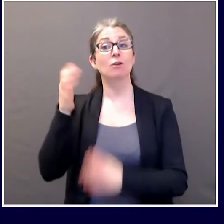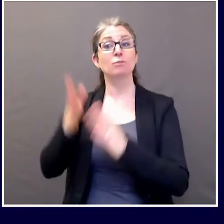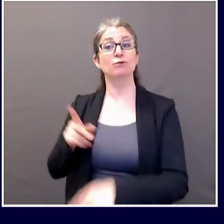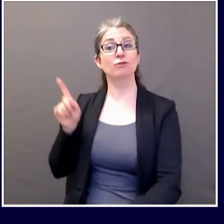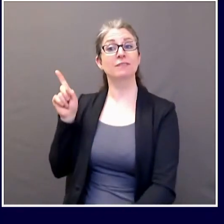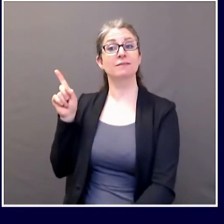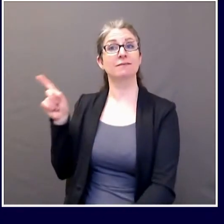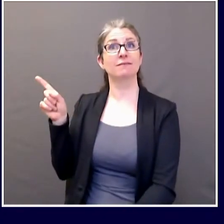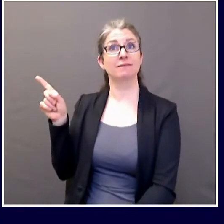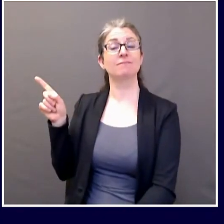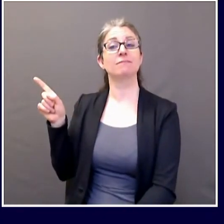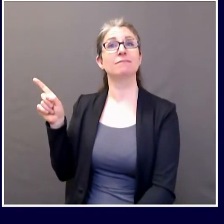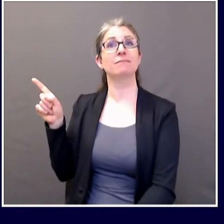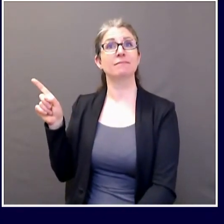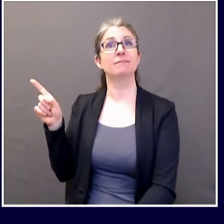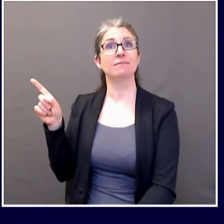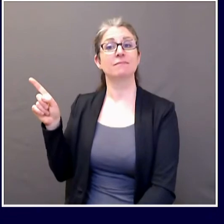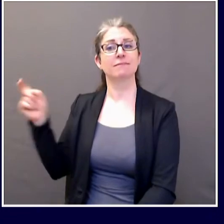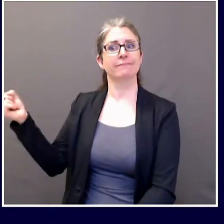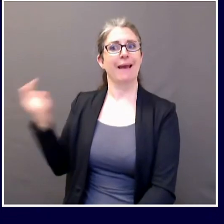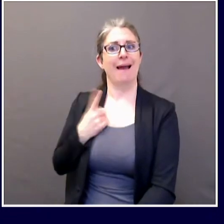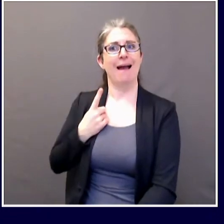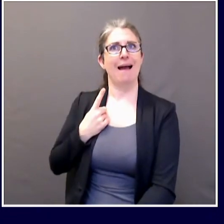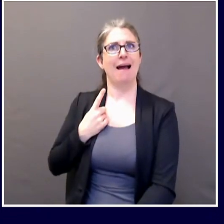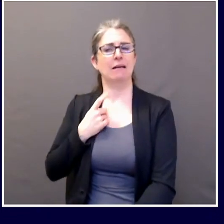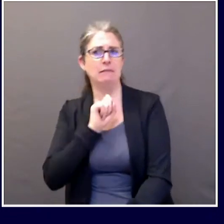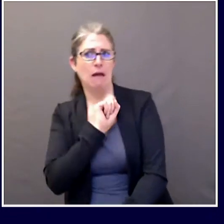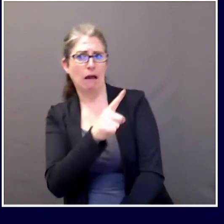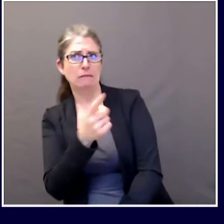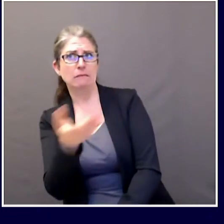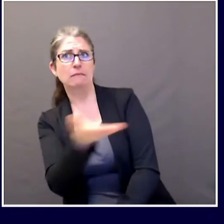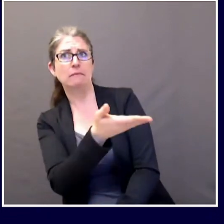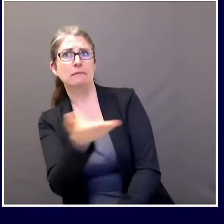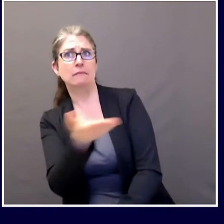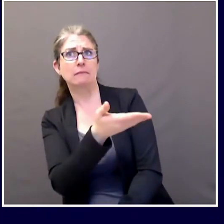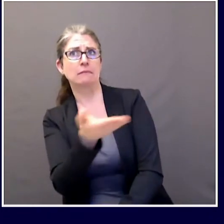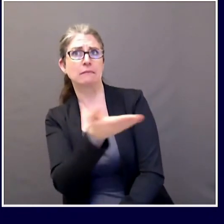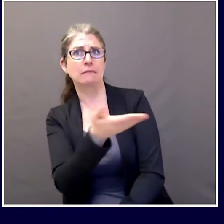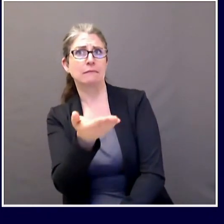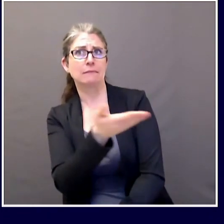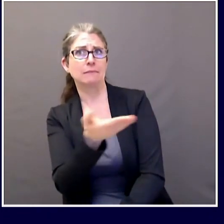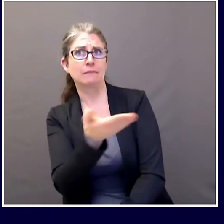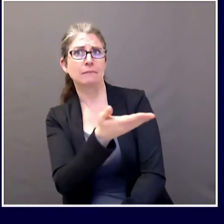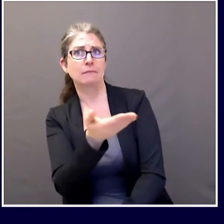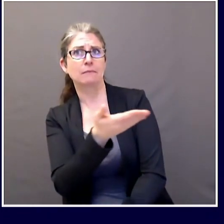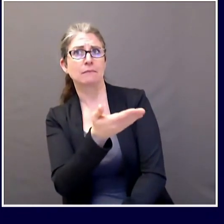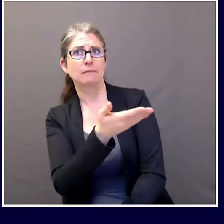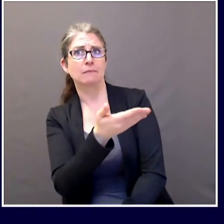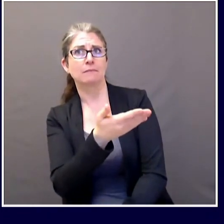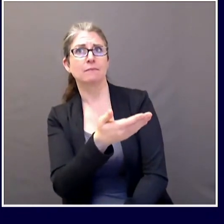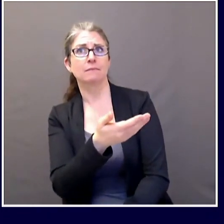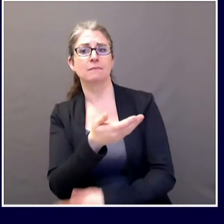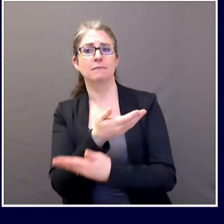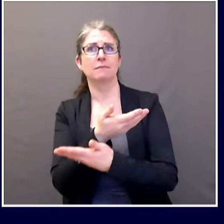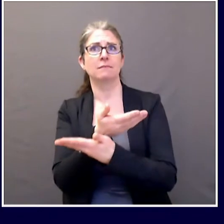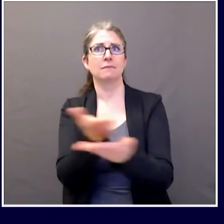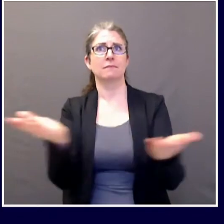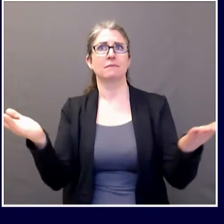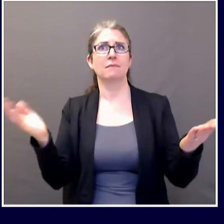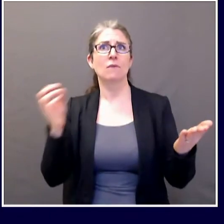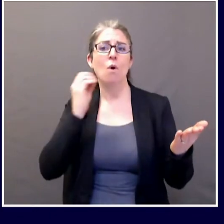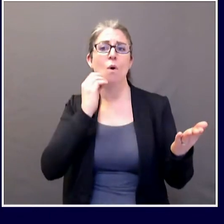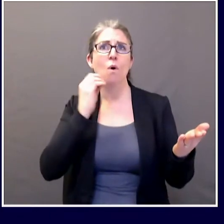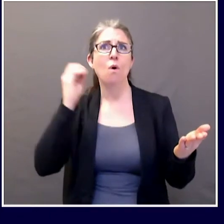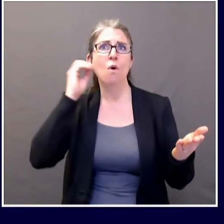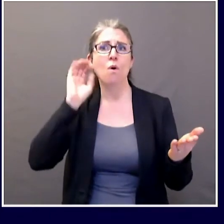getting an answer to this question first. They wanted to know how long they should leave their windows open after a repair person